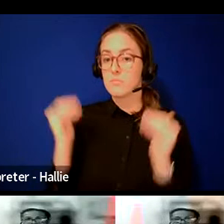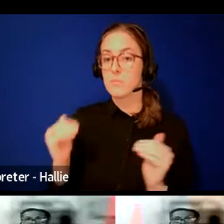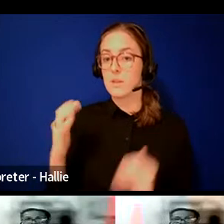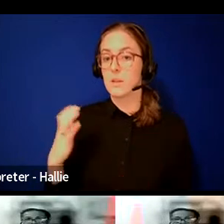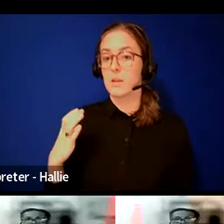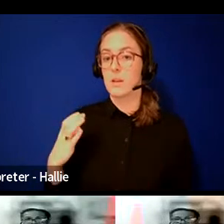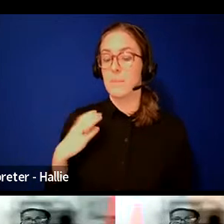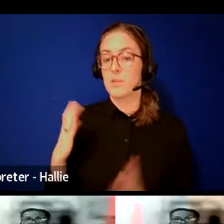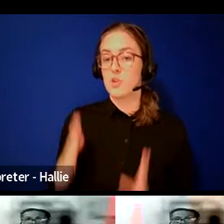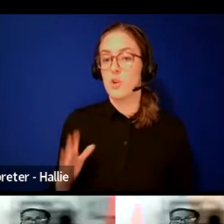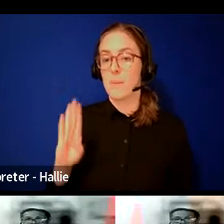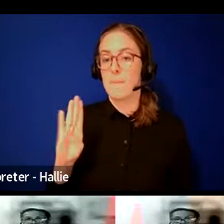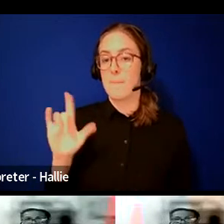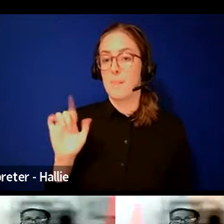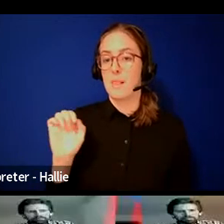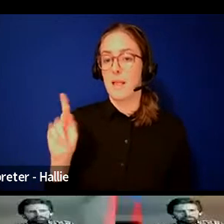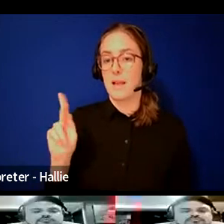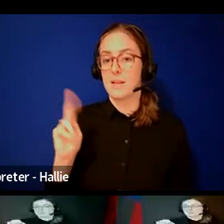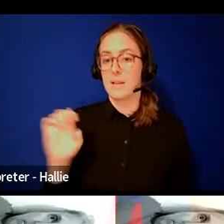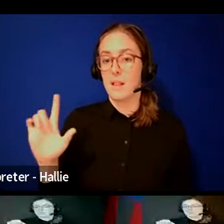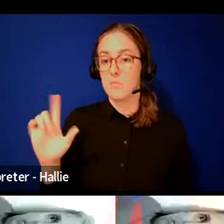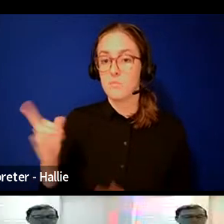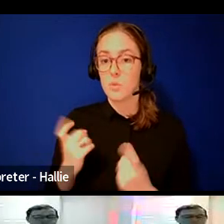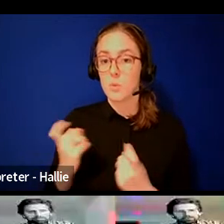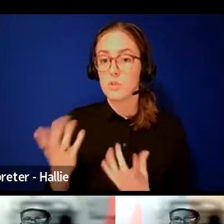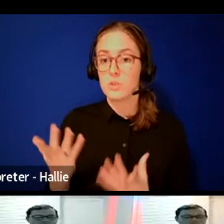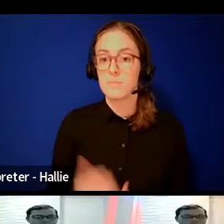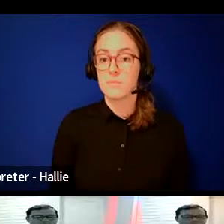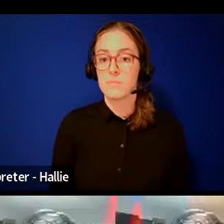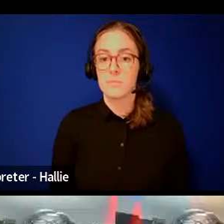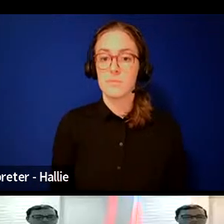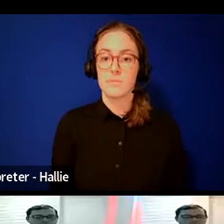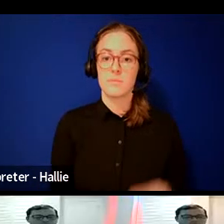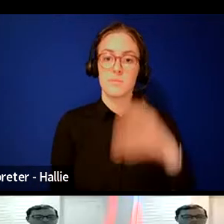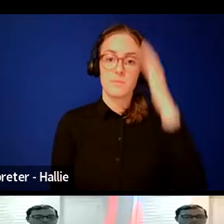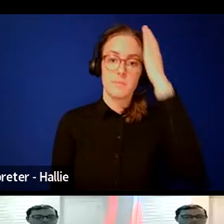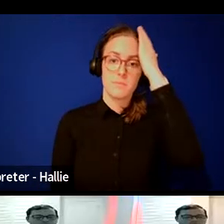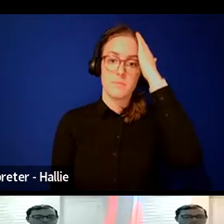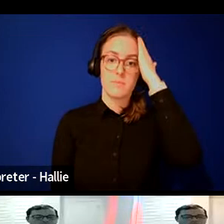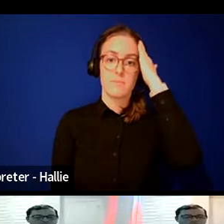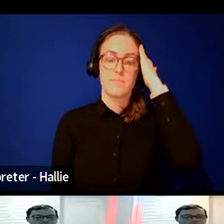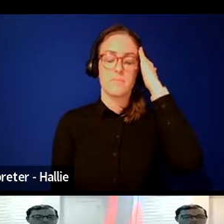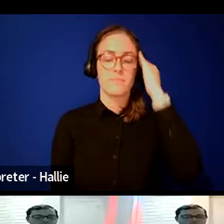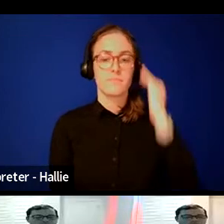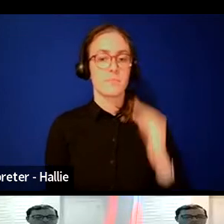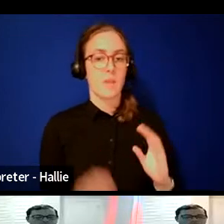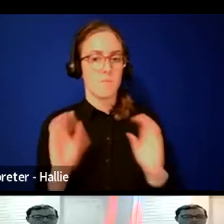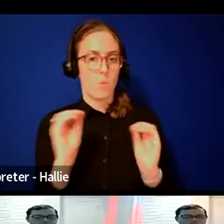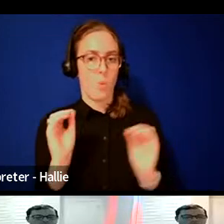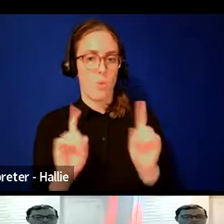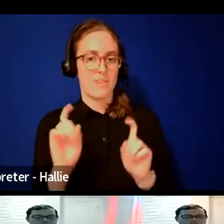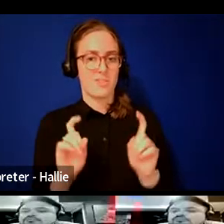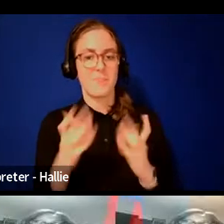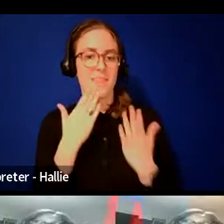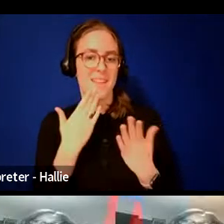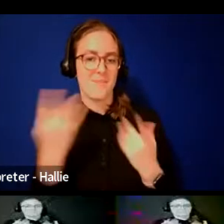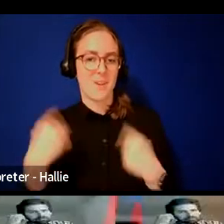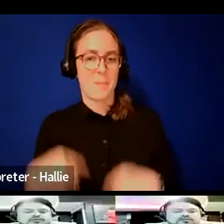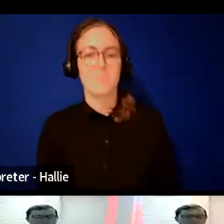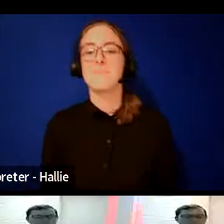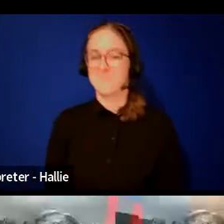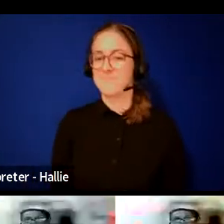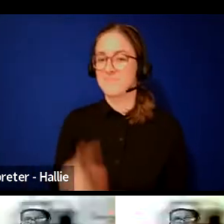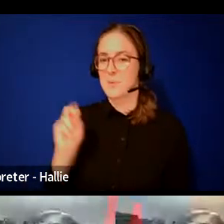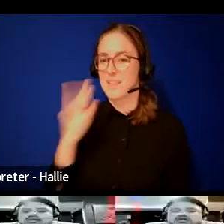you? I have no questions. They're coming out. Okay, thank